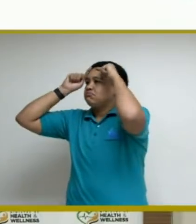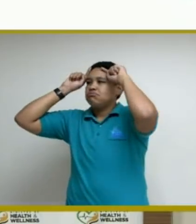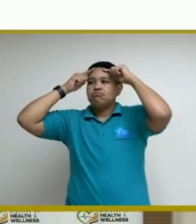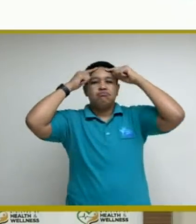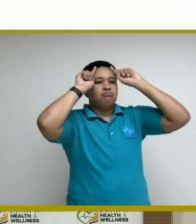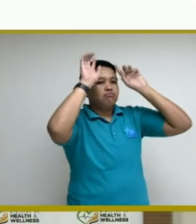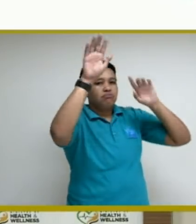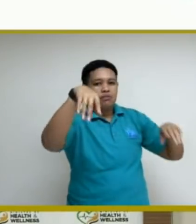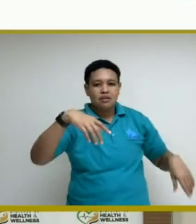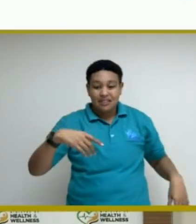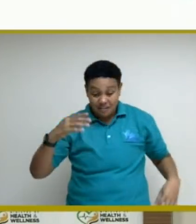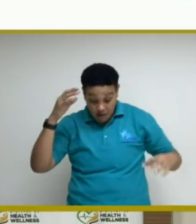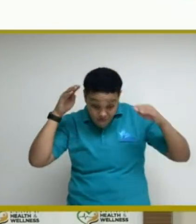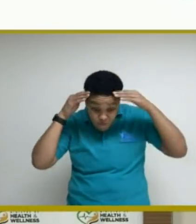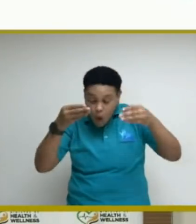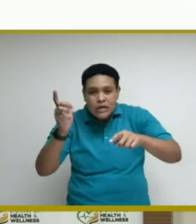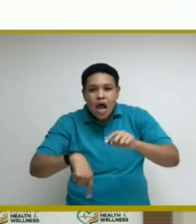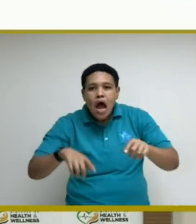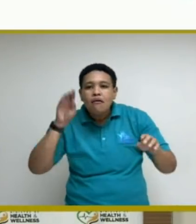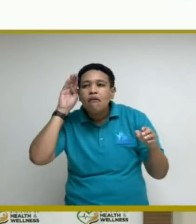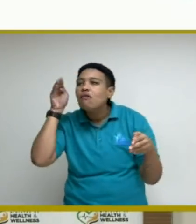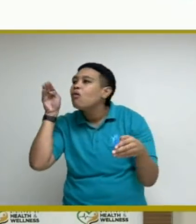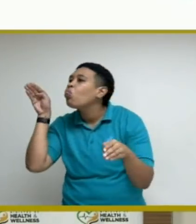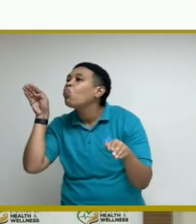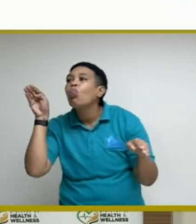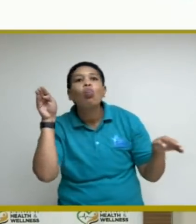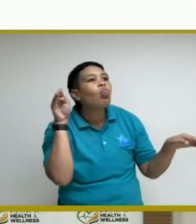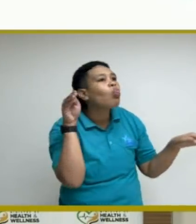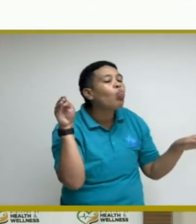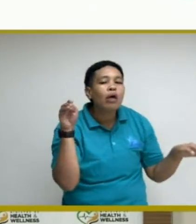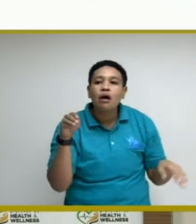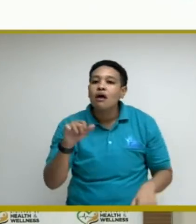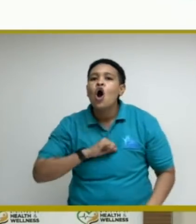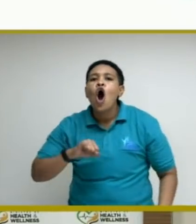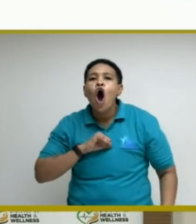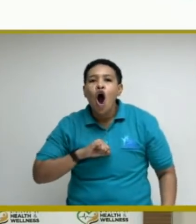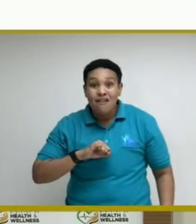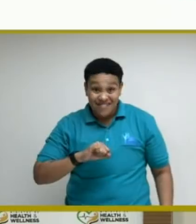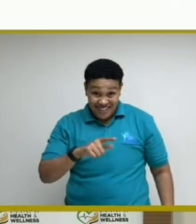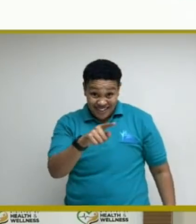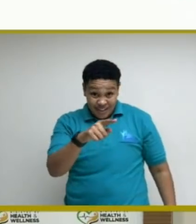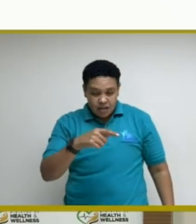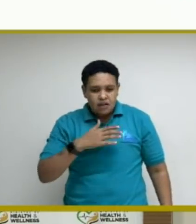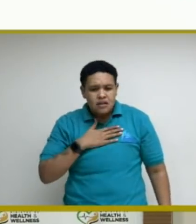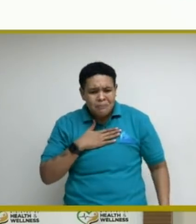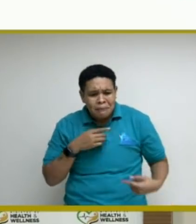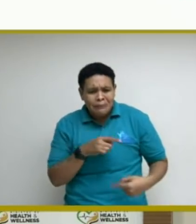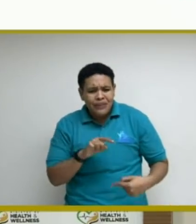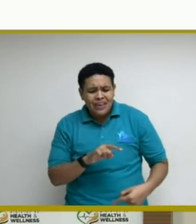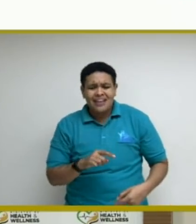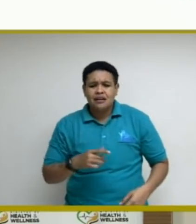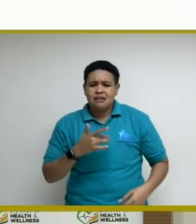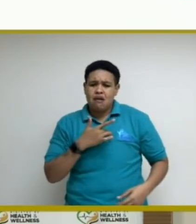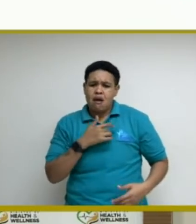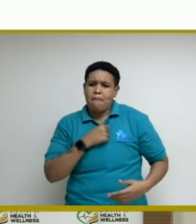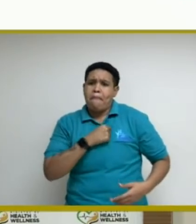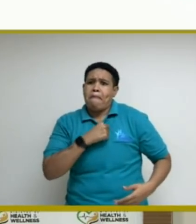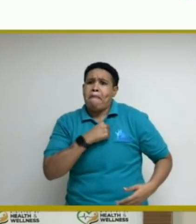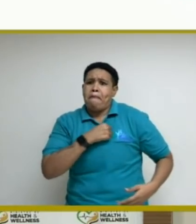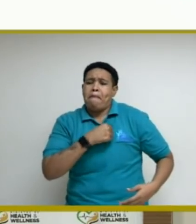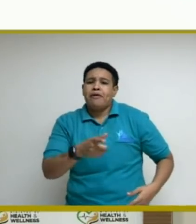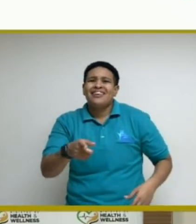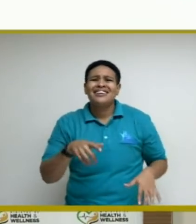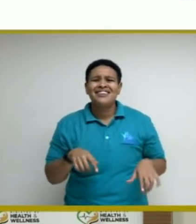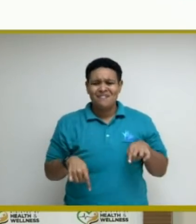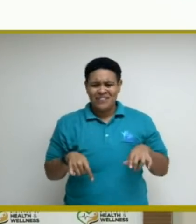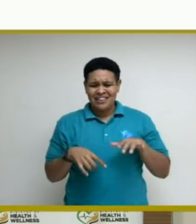chest or stomach pain, headache, fast beating or pounding heart, joint or muscle pain, pins and